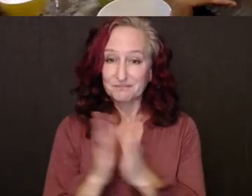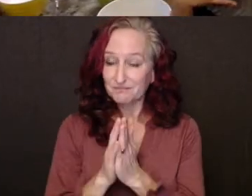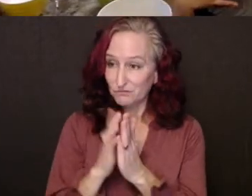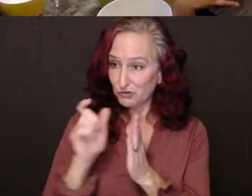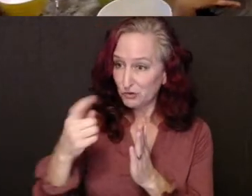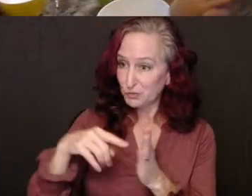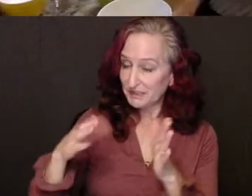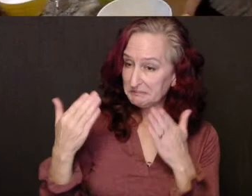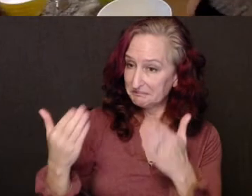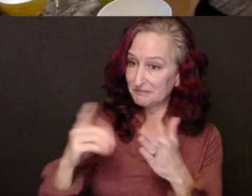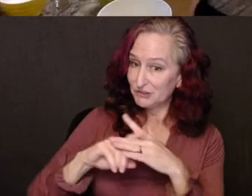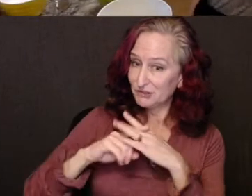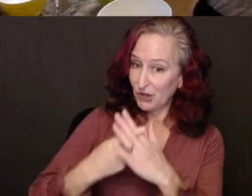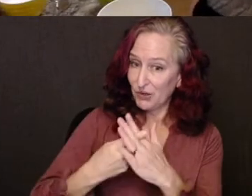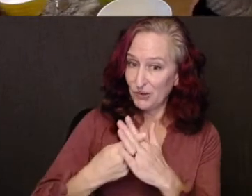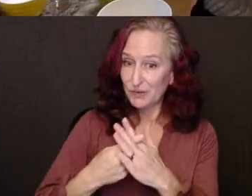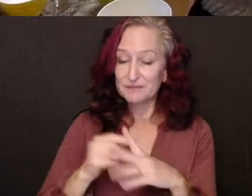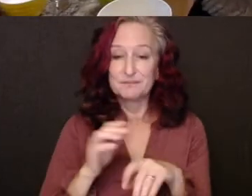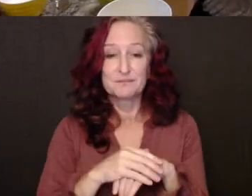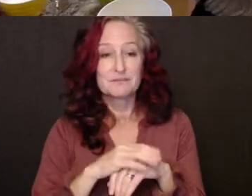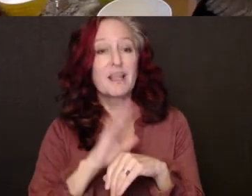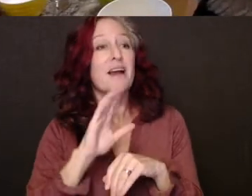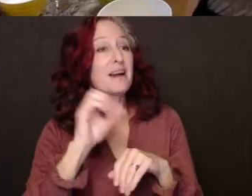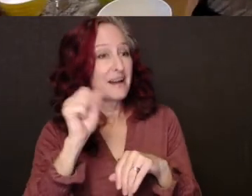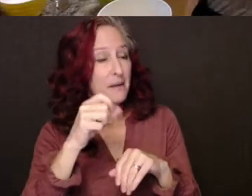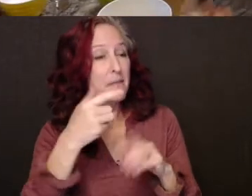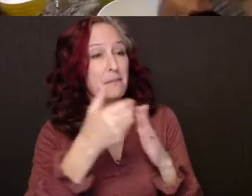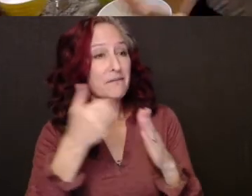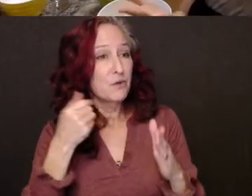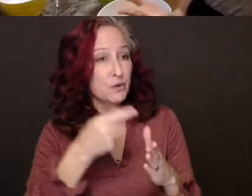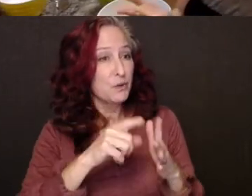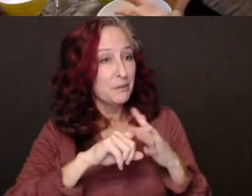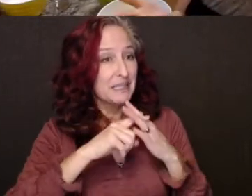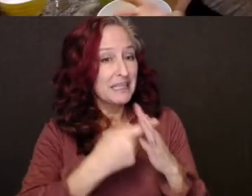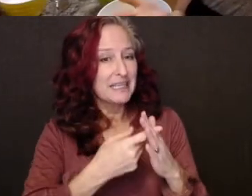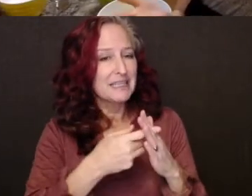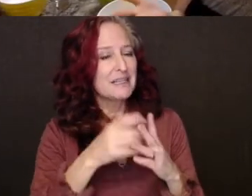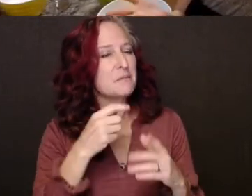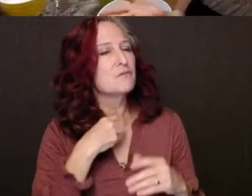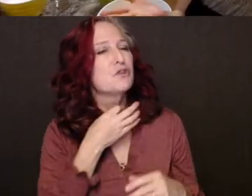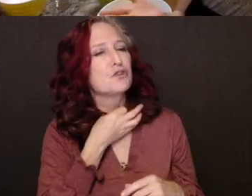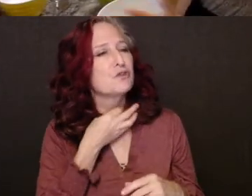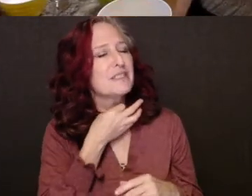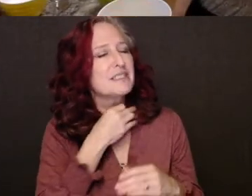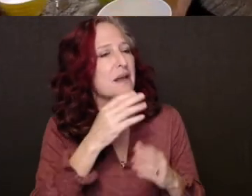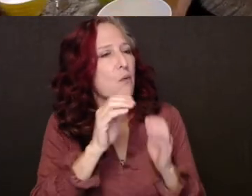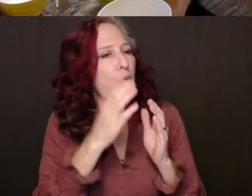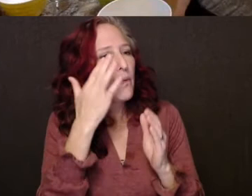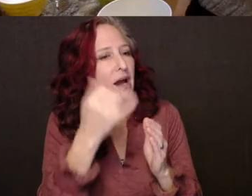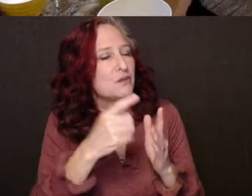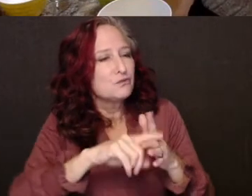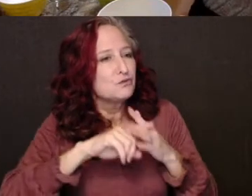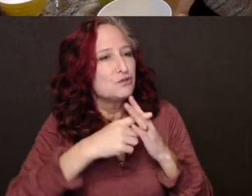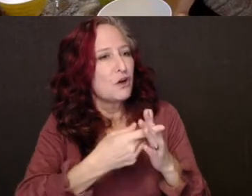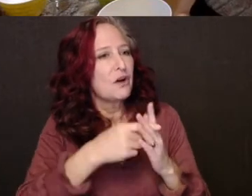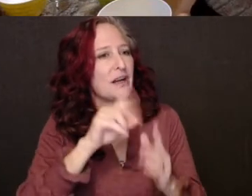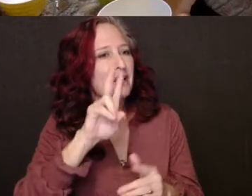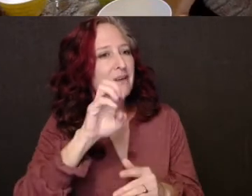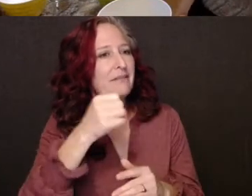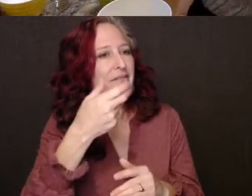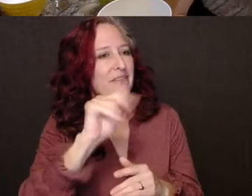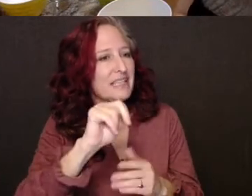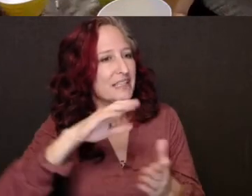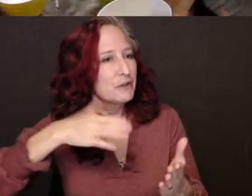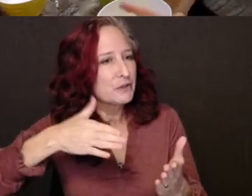Again, my name's Alicia, and I'm super excited to be making some filled churro cupcakes for you today to demo